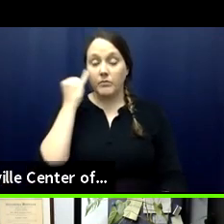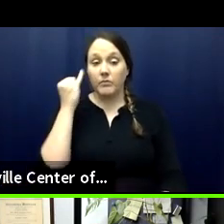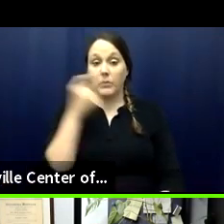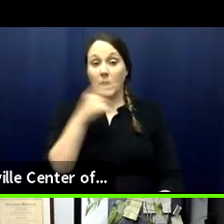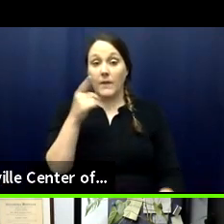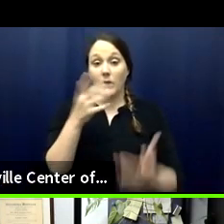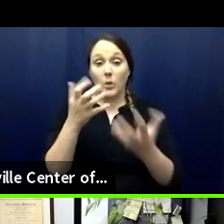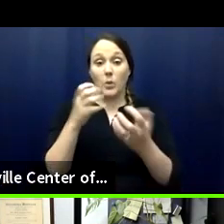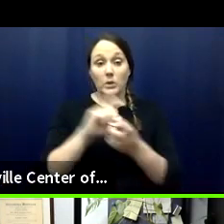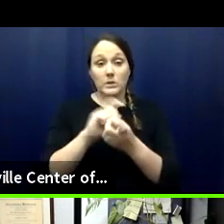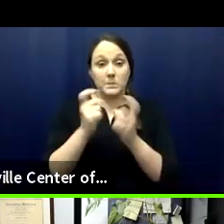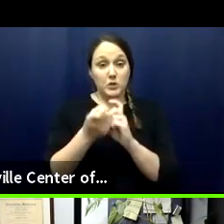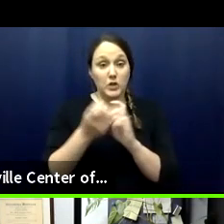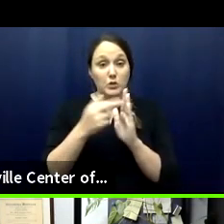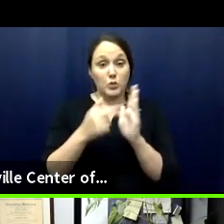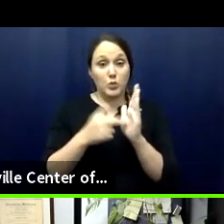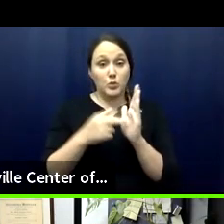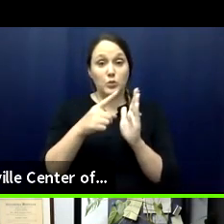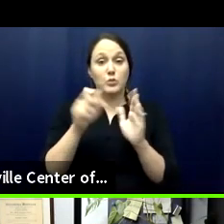own rules.